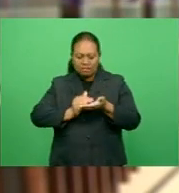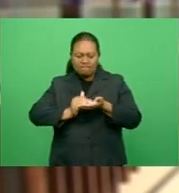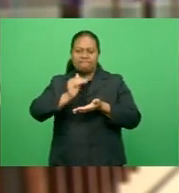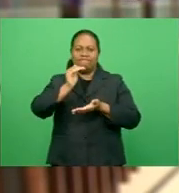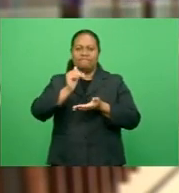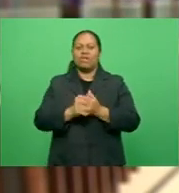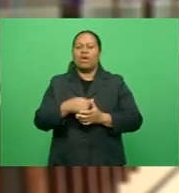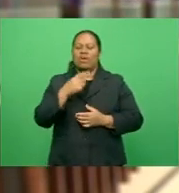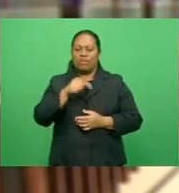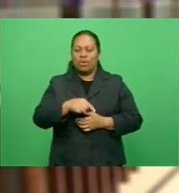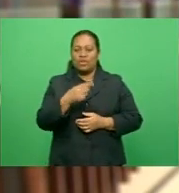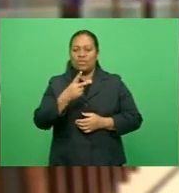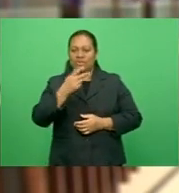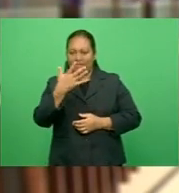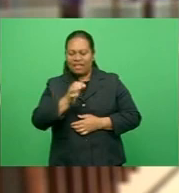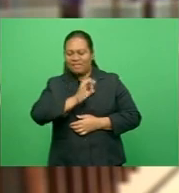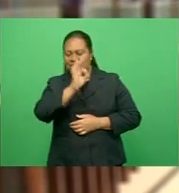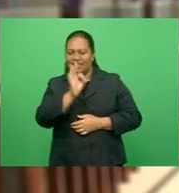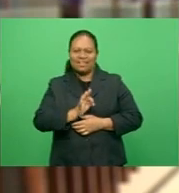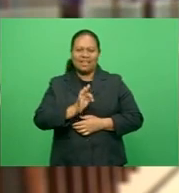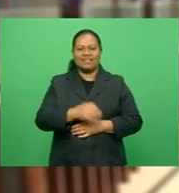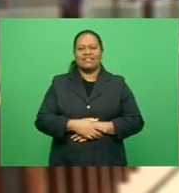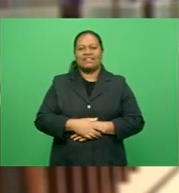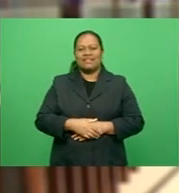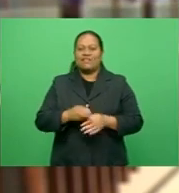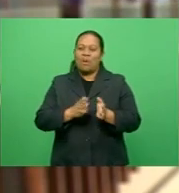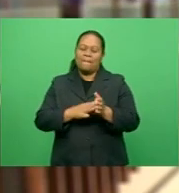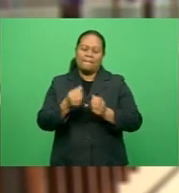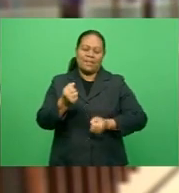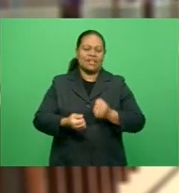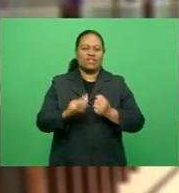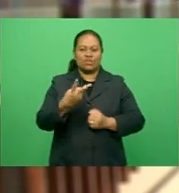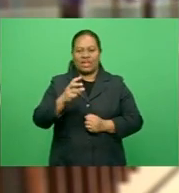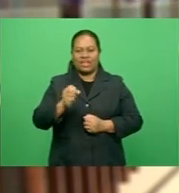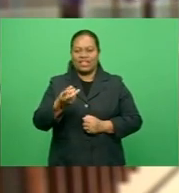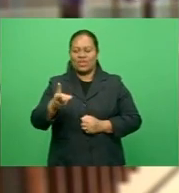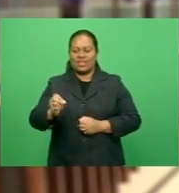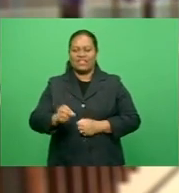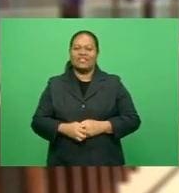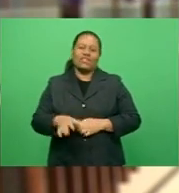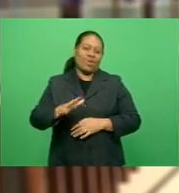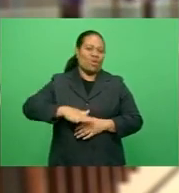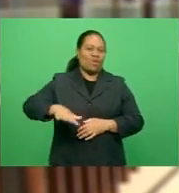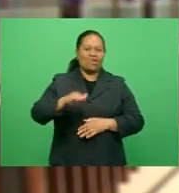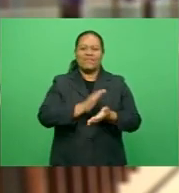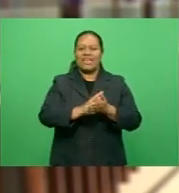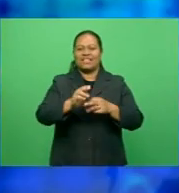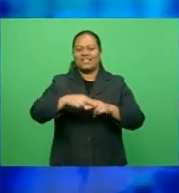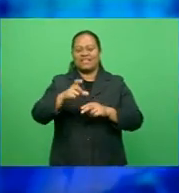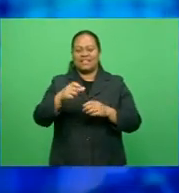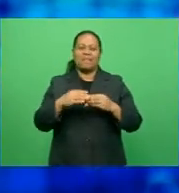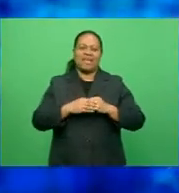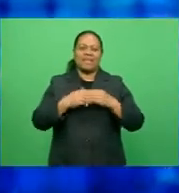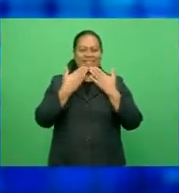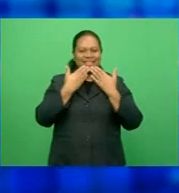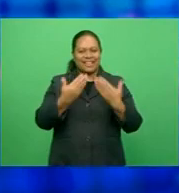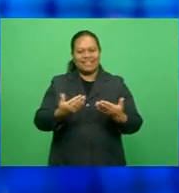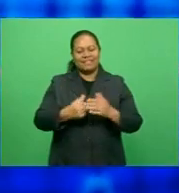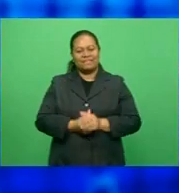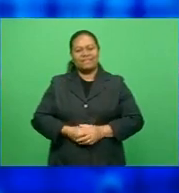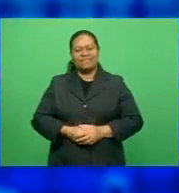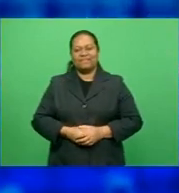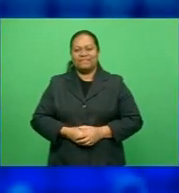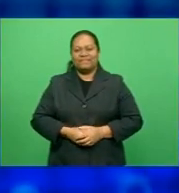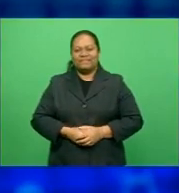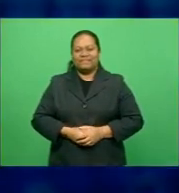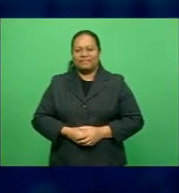at 0.25% since March 2020. That's all for now from HFC Bank, Vinaka. Looking at today's